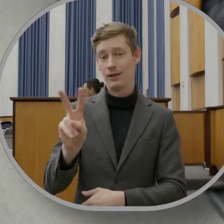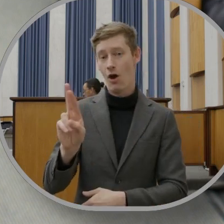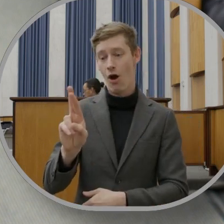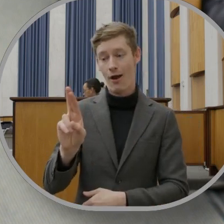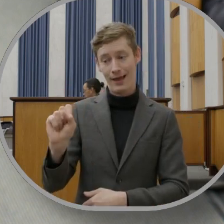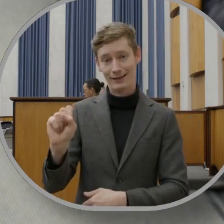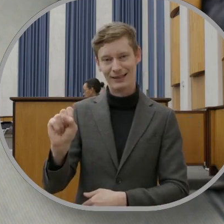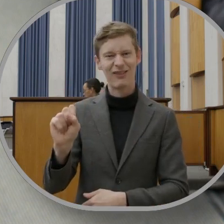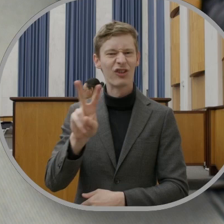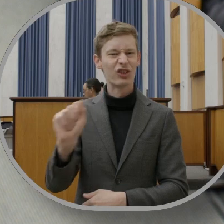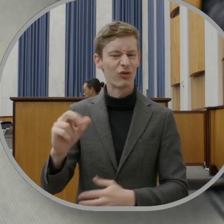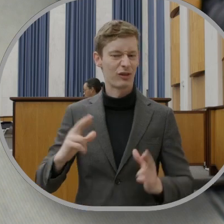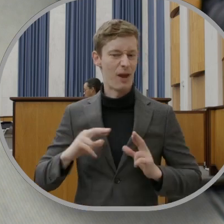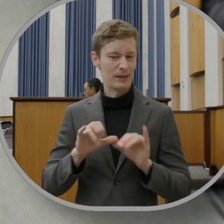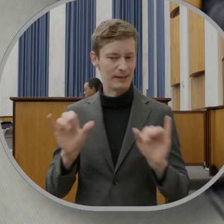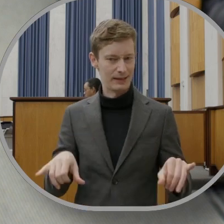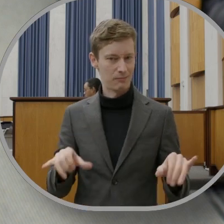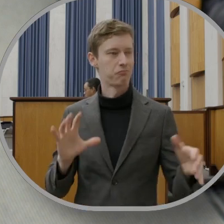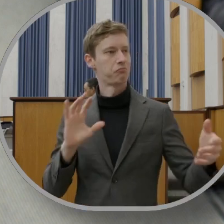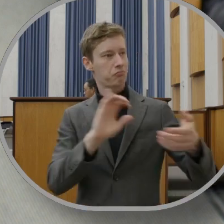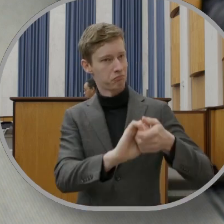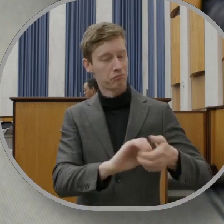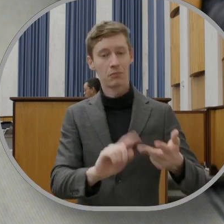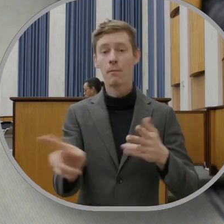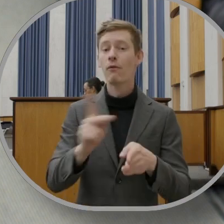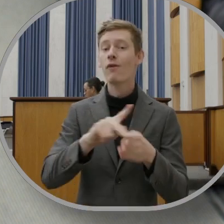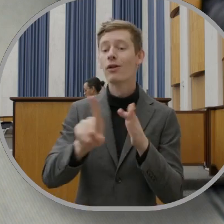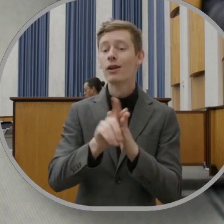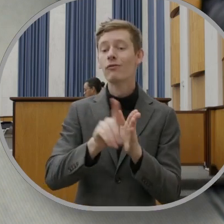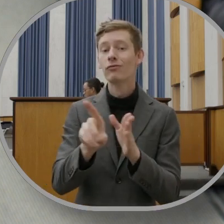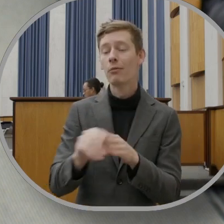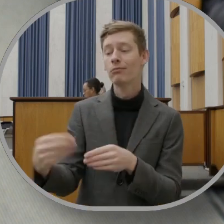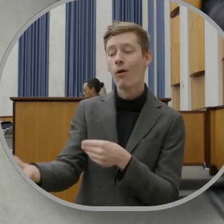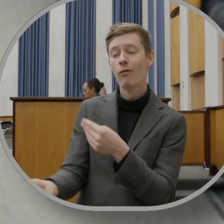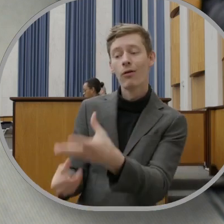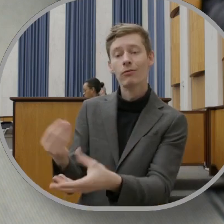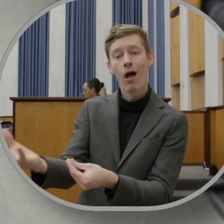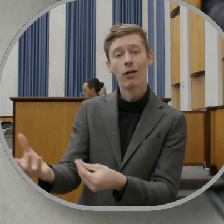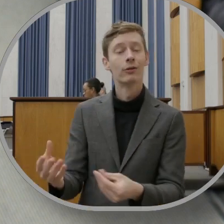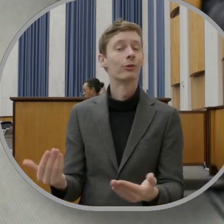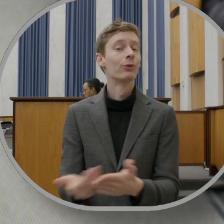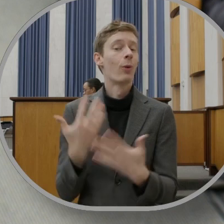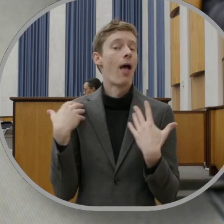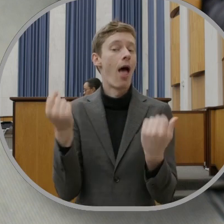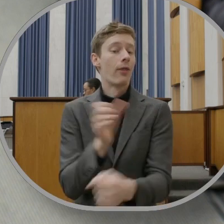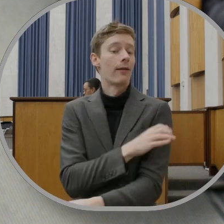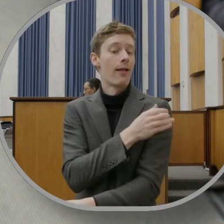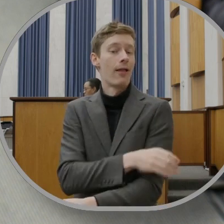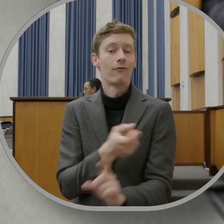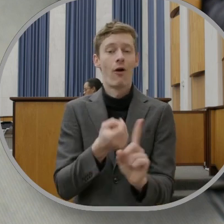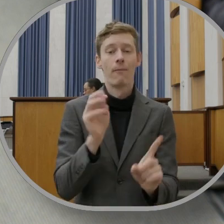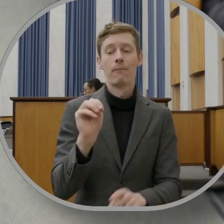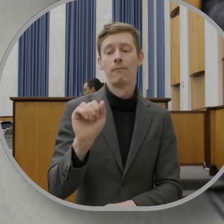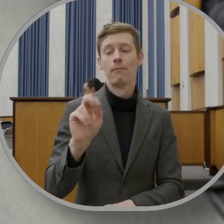We created opportunities for professional development. We opened new employee health clinics operated by Marathon Health. And